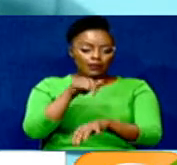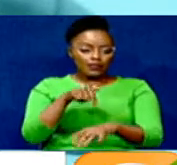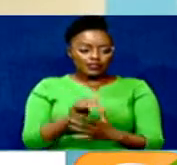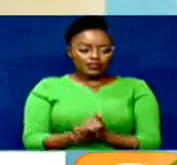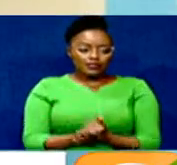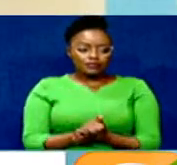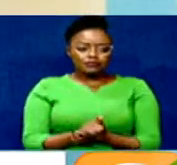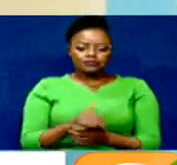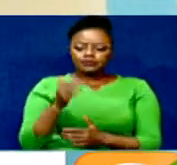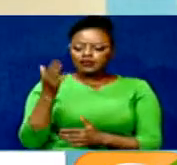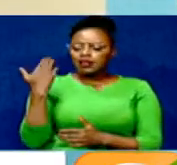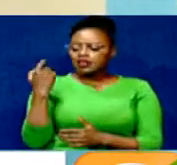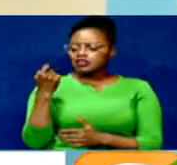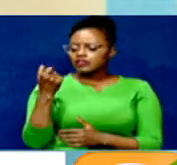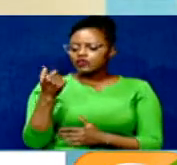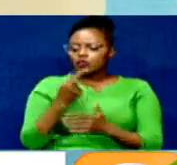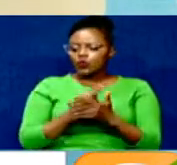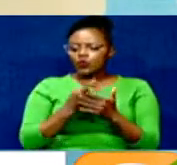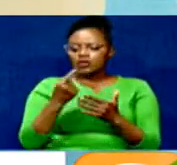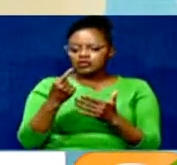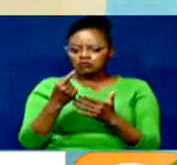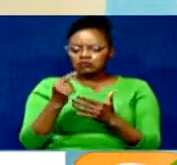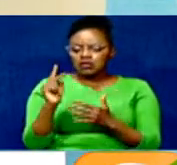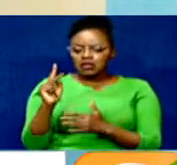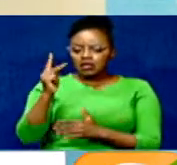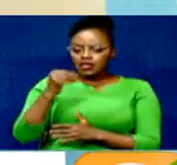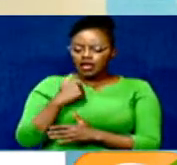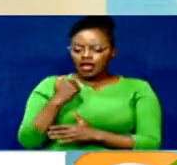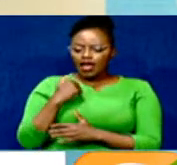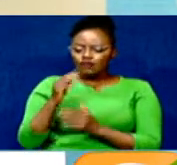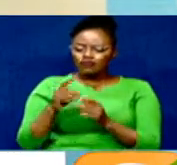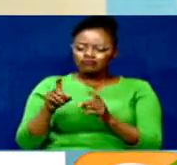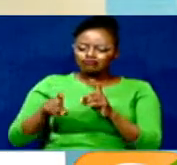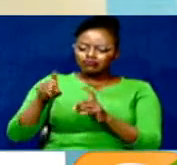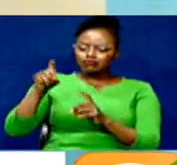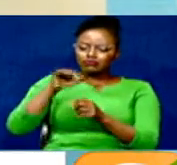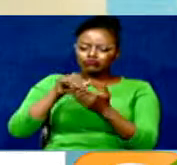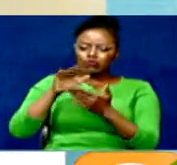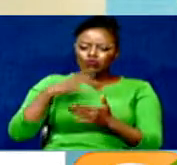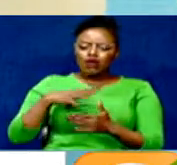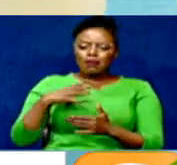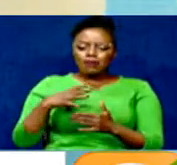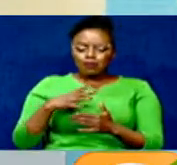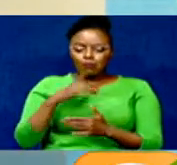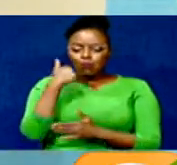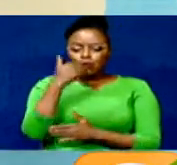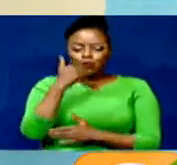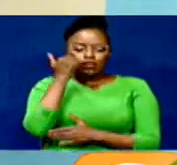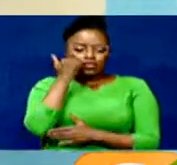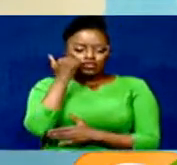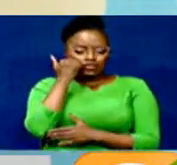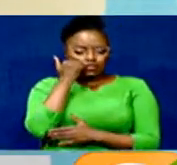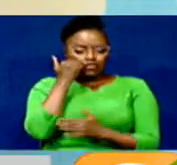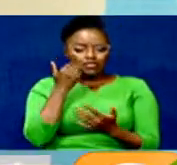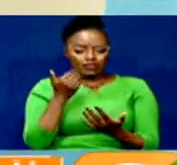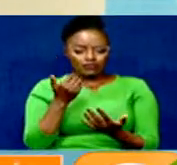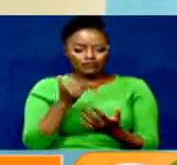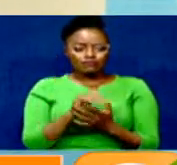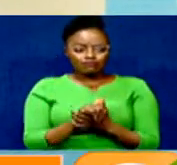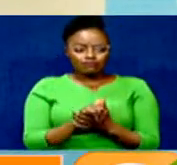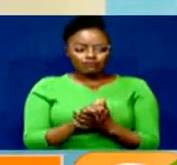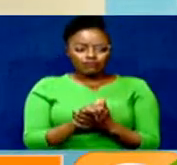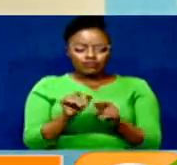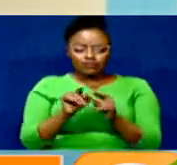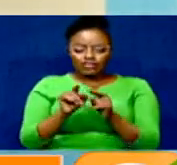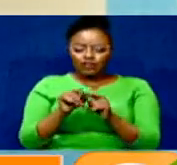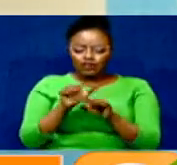Over the last few weeks, the country has witnessed a steady rise in the number of new cases and a